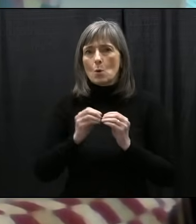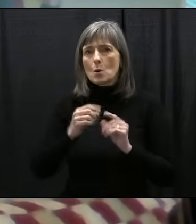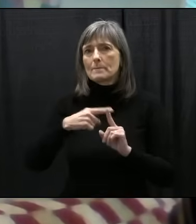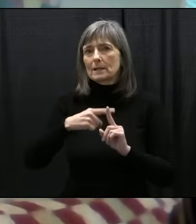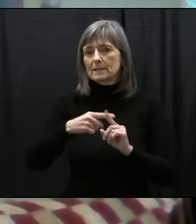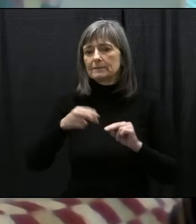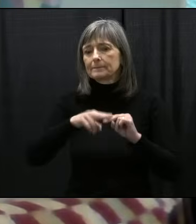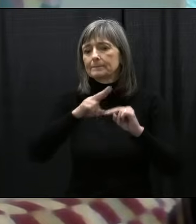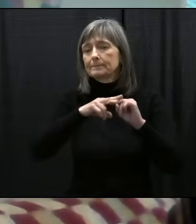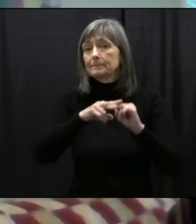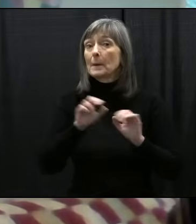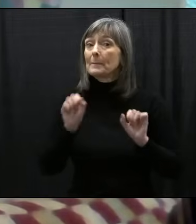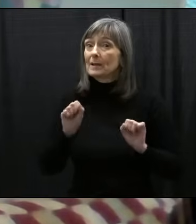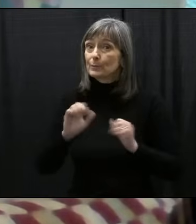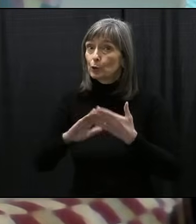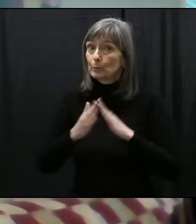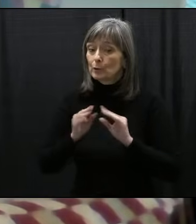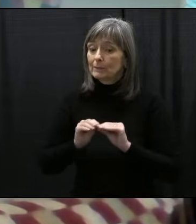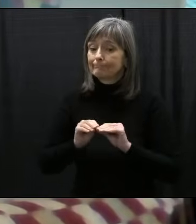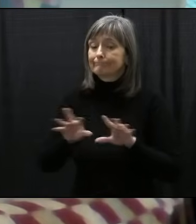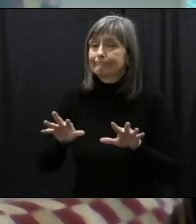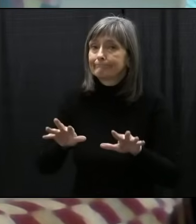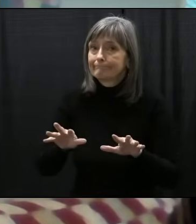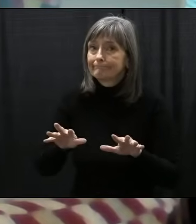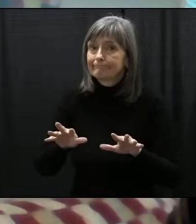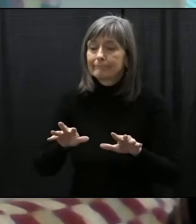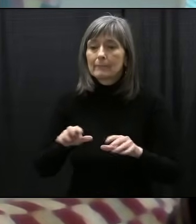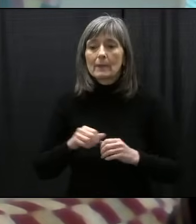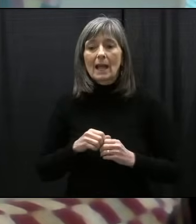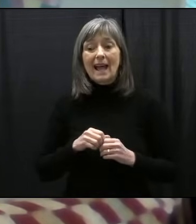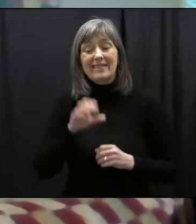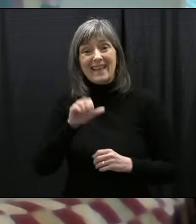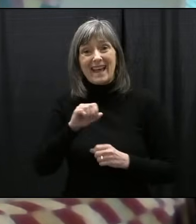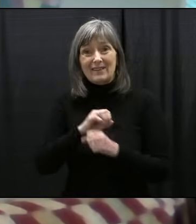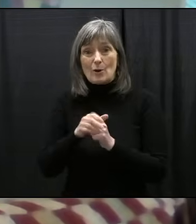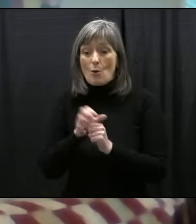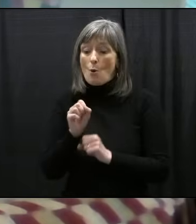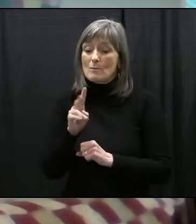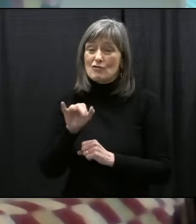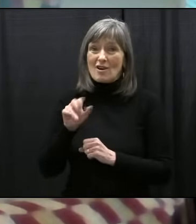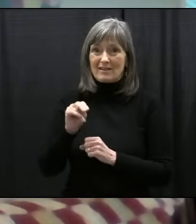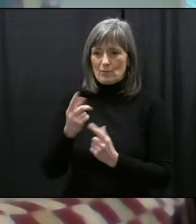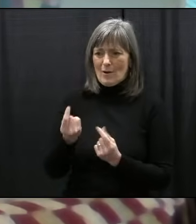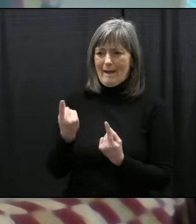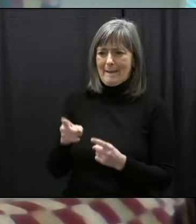of community transmission, characteristics of the circulating variant, the number of